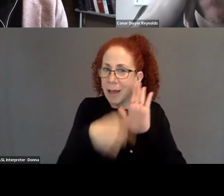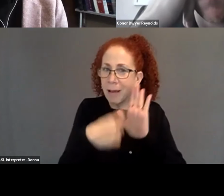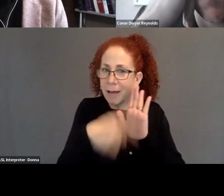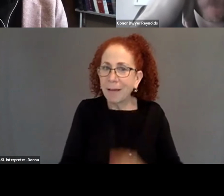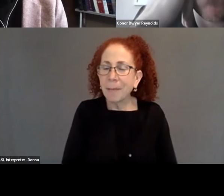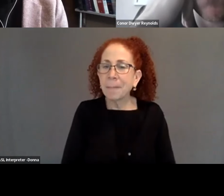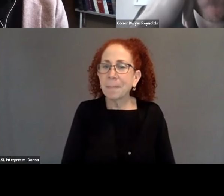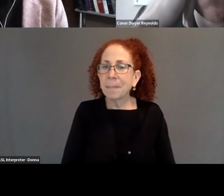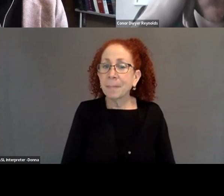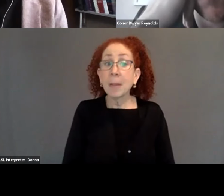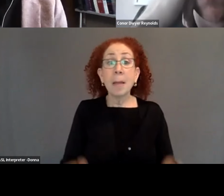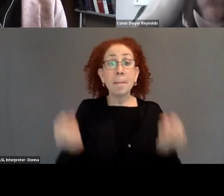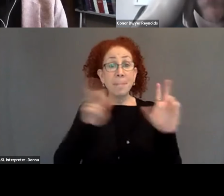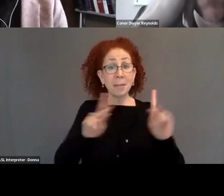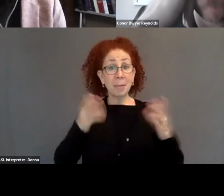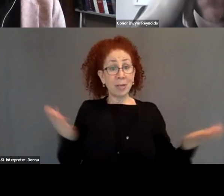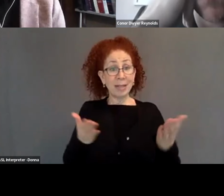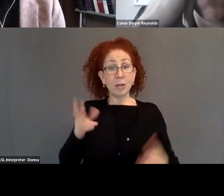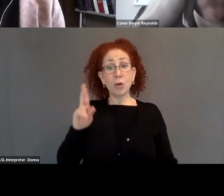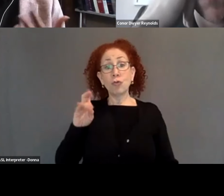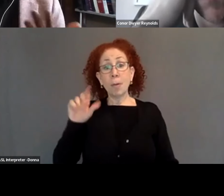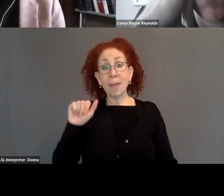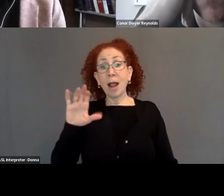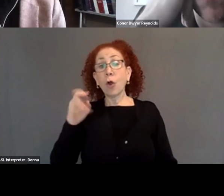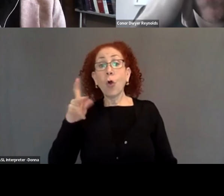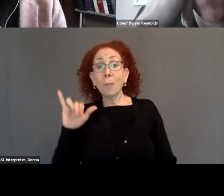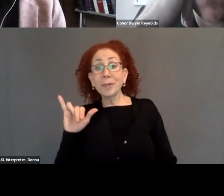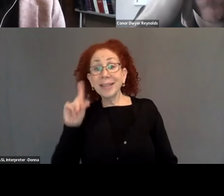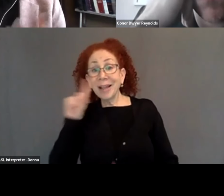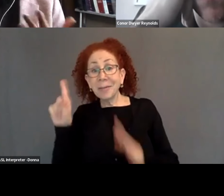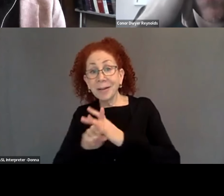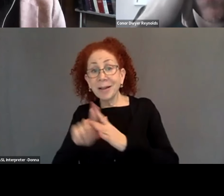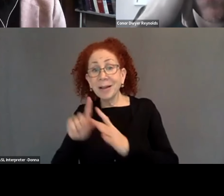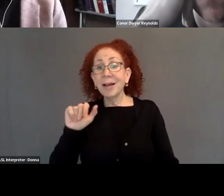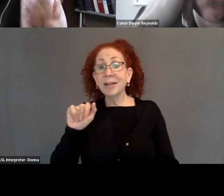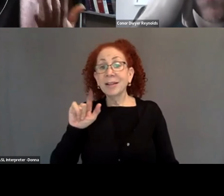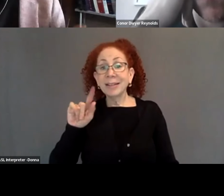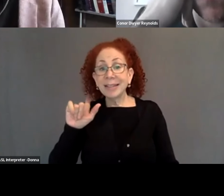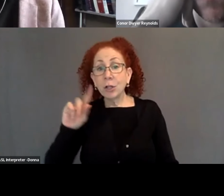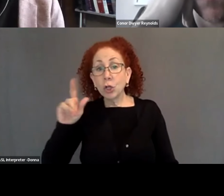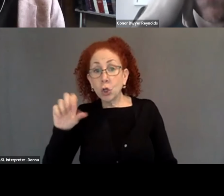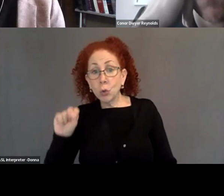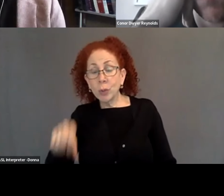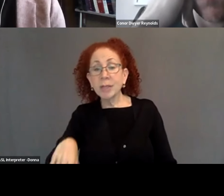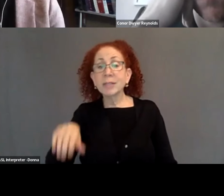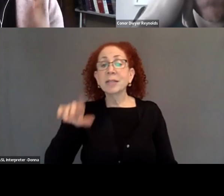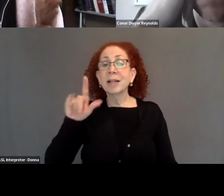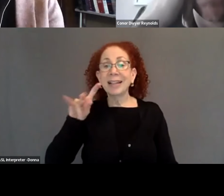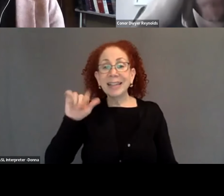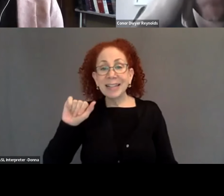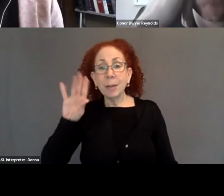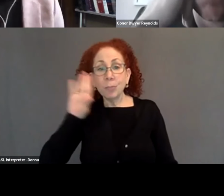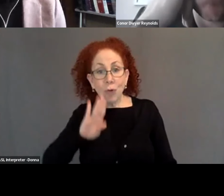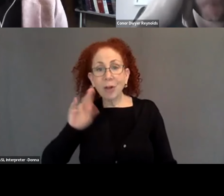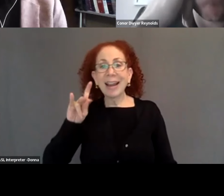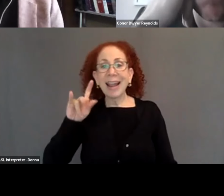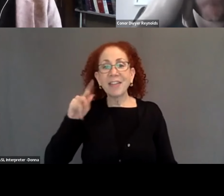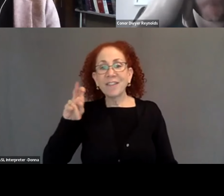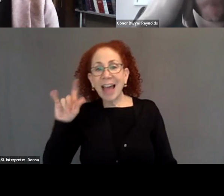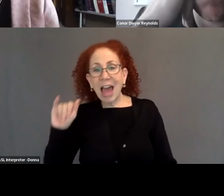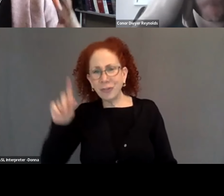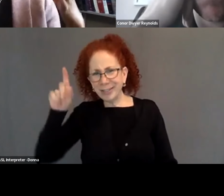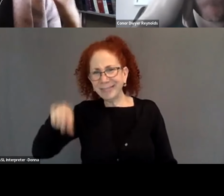the panels today. Rebecca Coakley comes to mind, Talila Lewis, Dustin Gibson, Lydia X.C. Brown, Kathy Flattery, I see